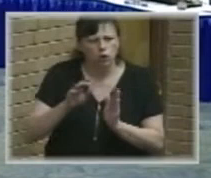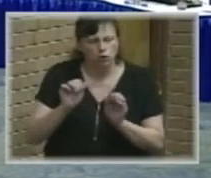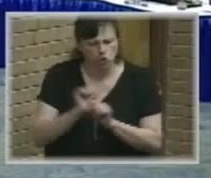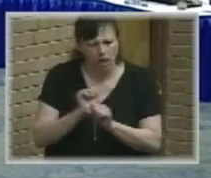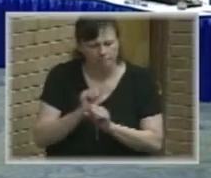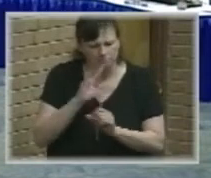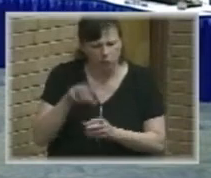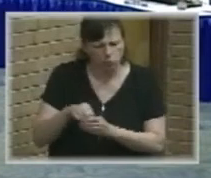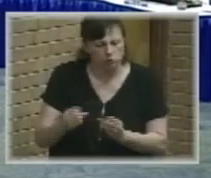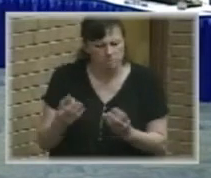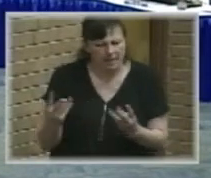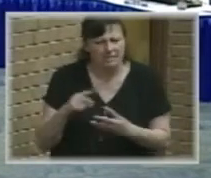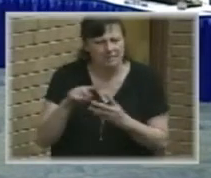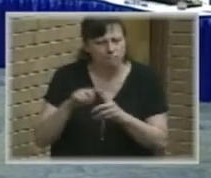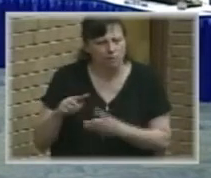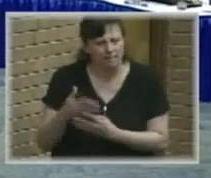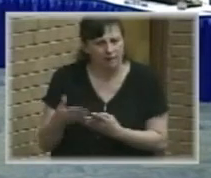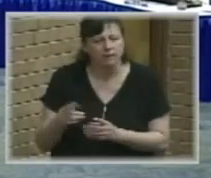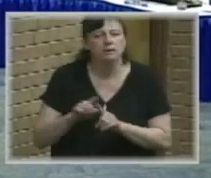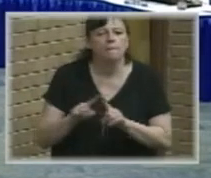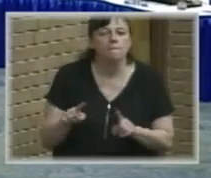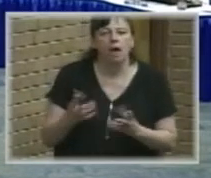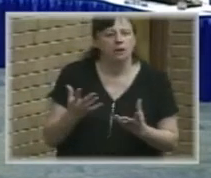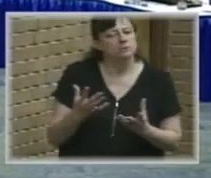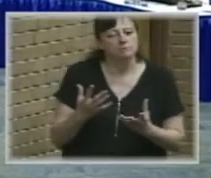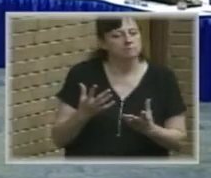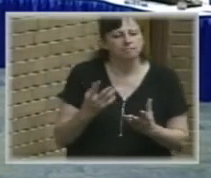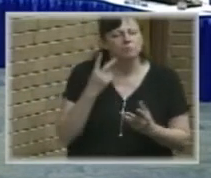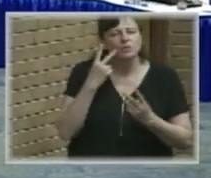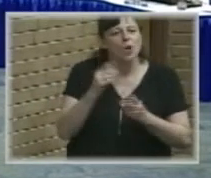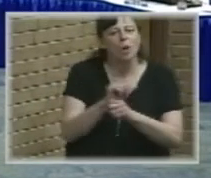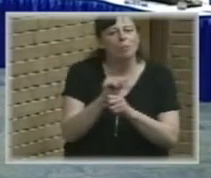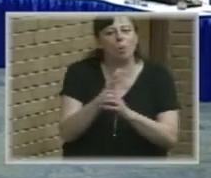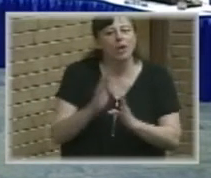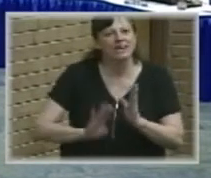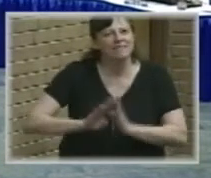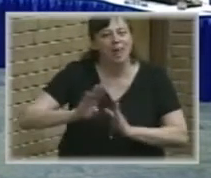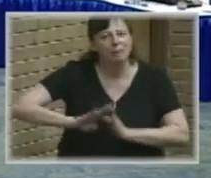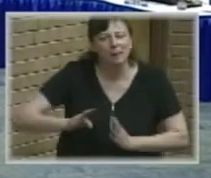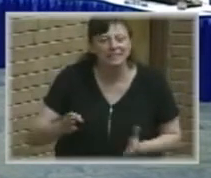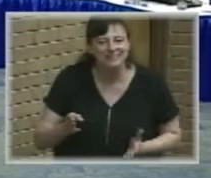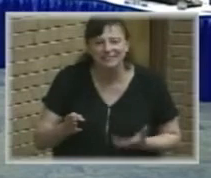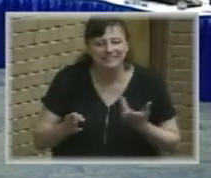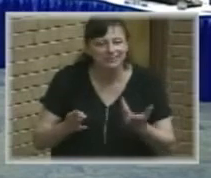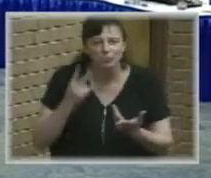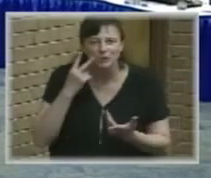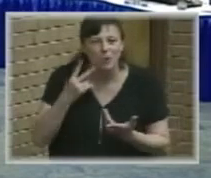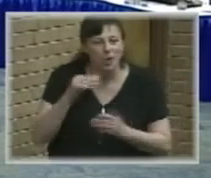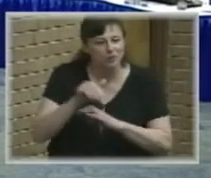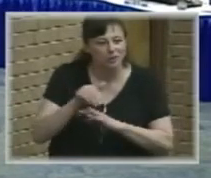to, whenever we can, employee development. We saw it tonight, the development of